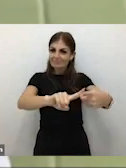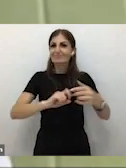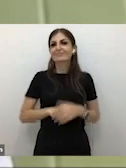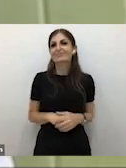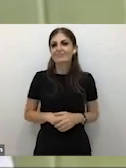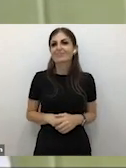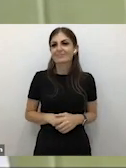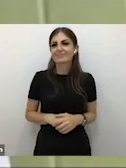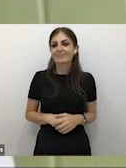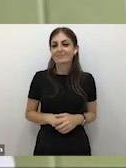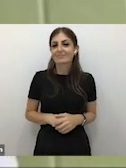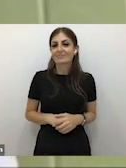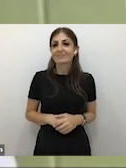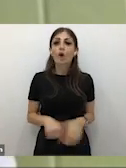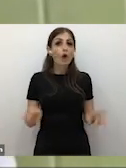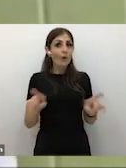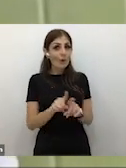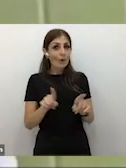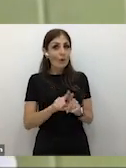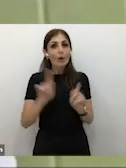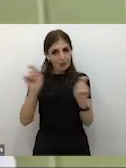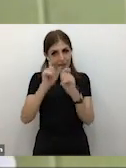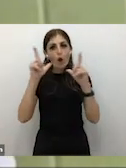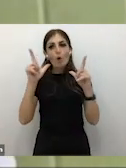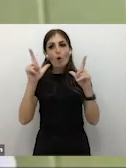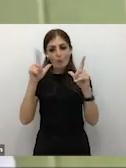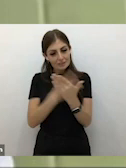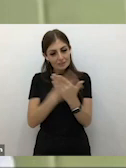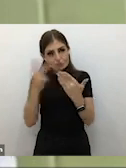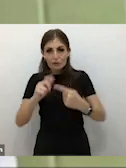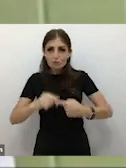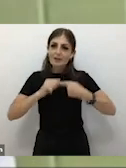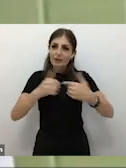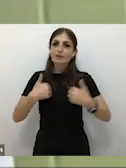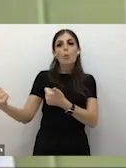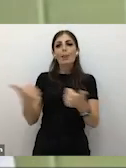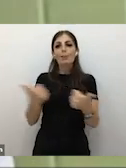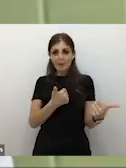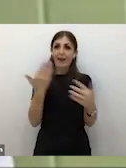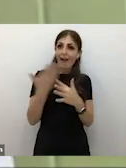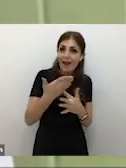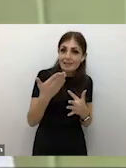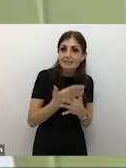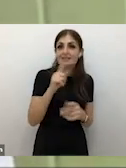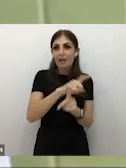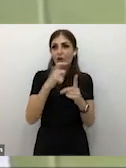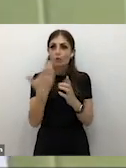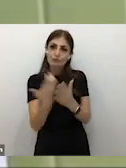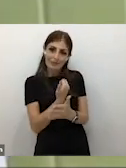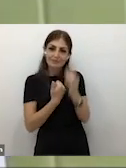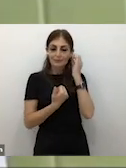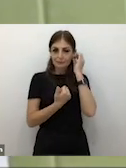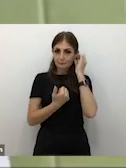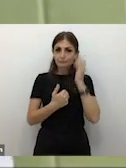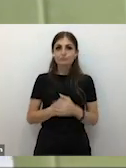We have also consciously designed this program to prioritize well-being access, and cultural safety. So we